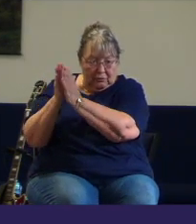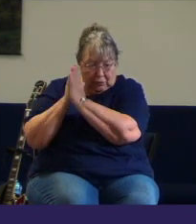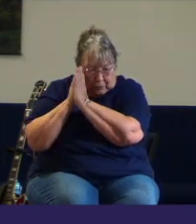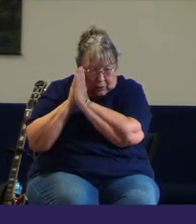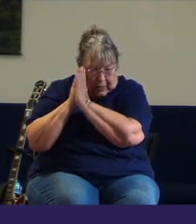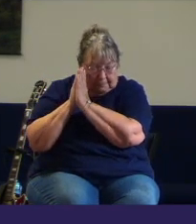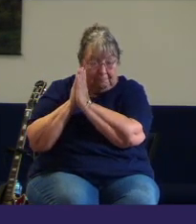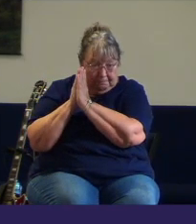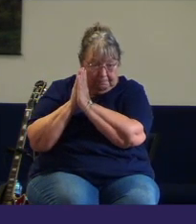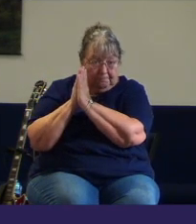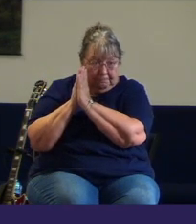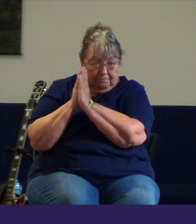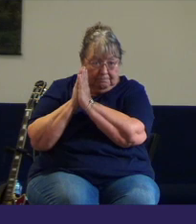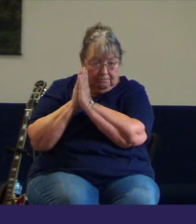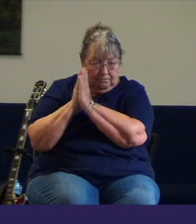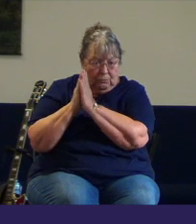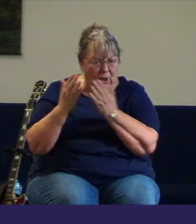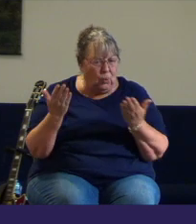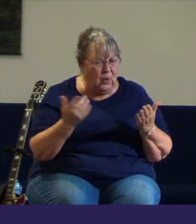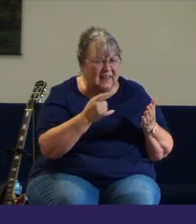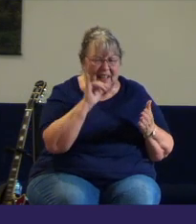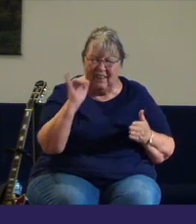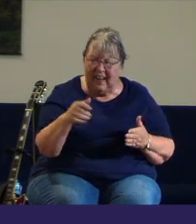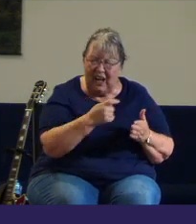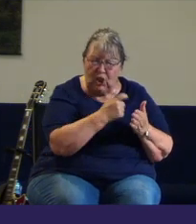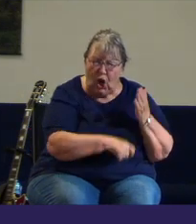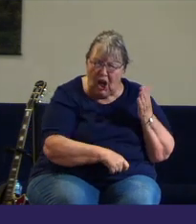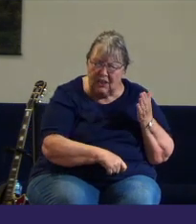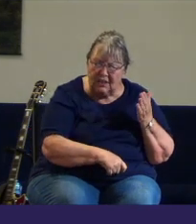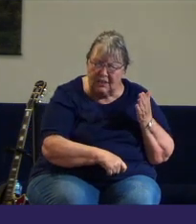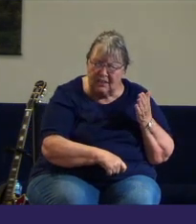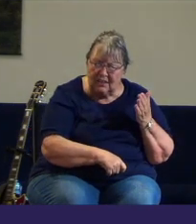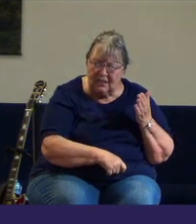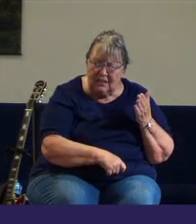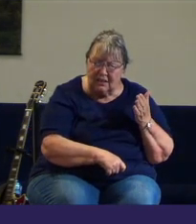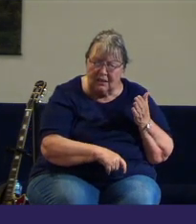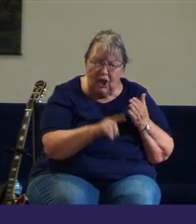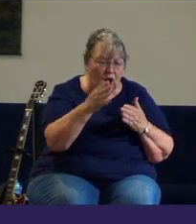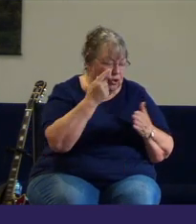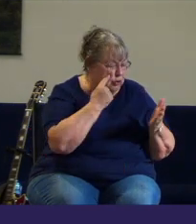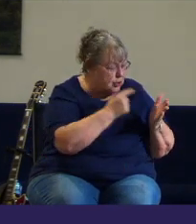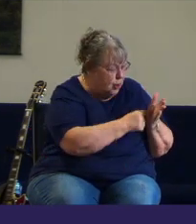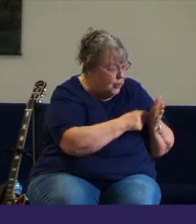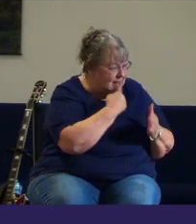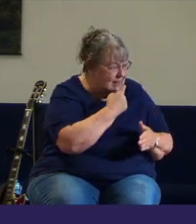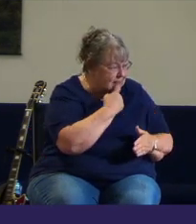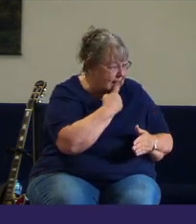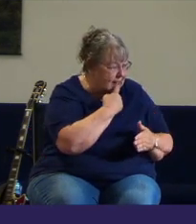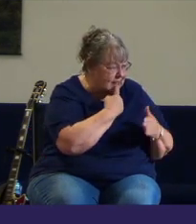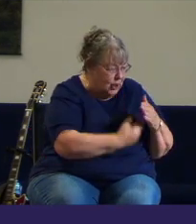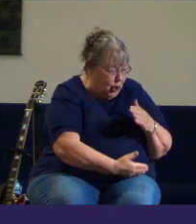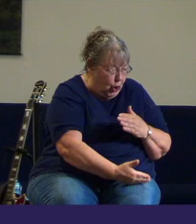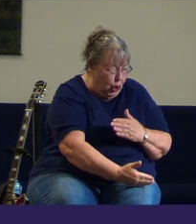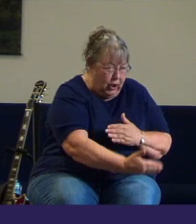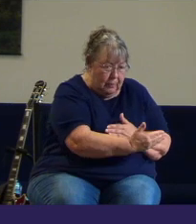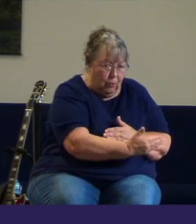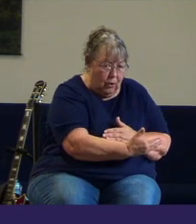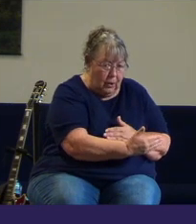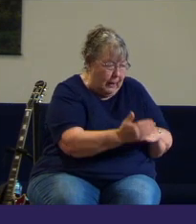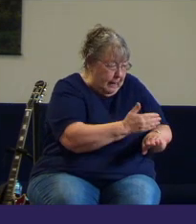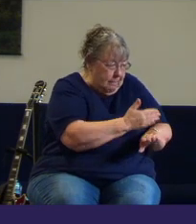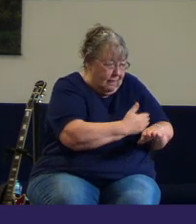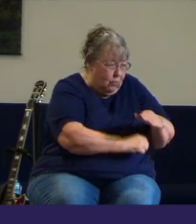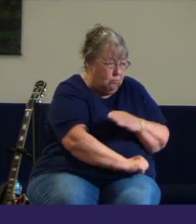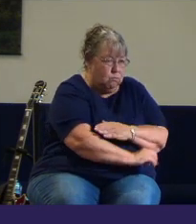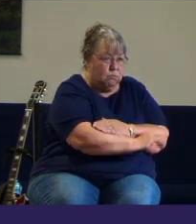cost. Notice the cost of his prayer, right? It says it was early in the morning, before daylight.